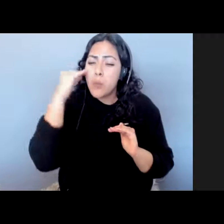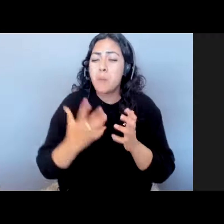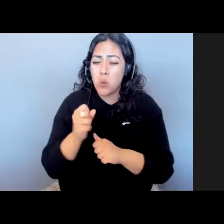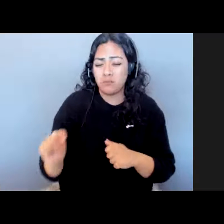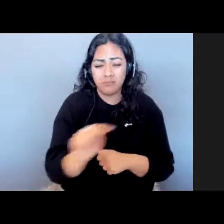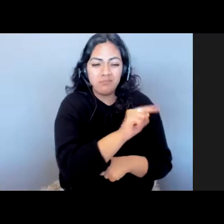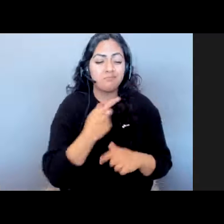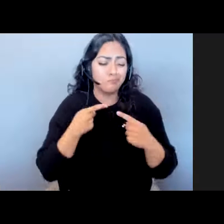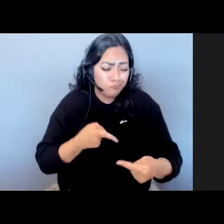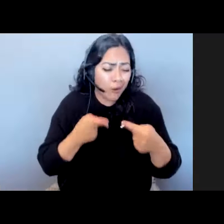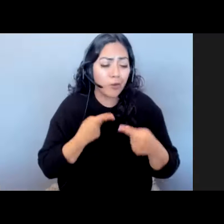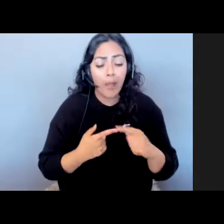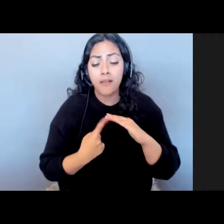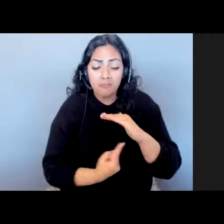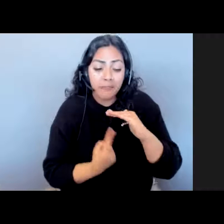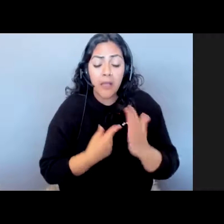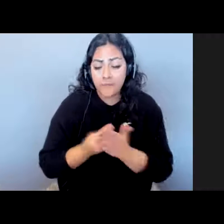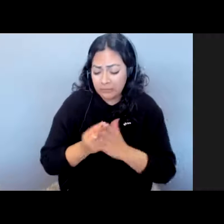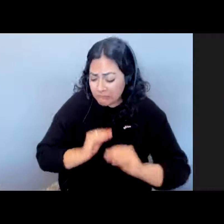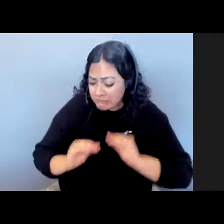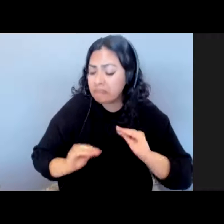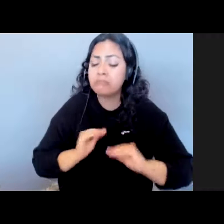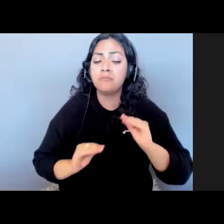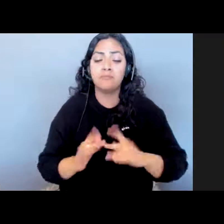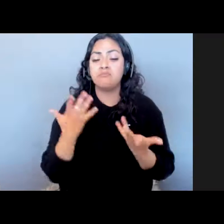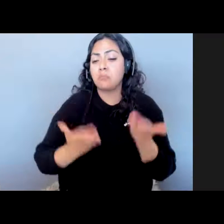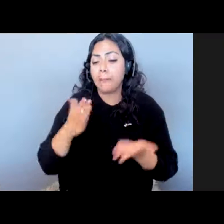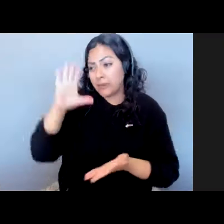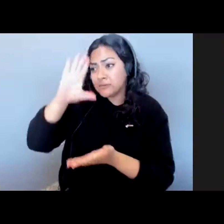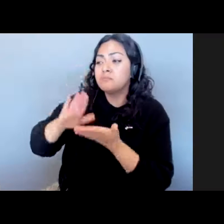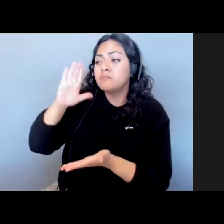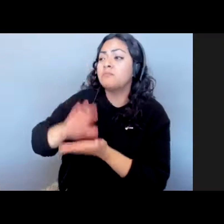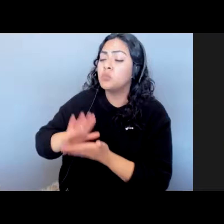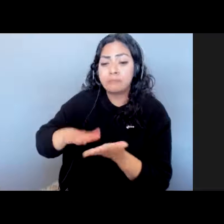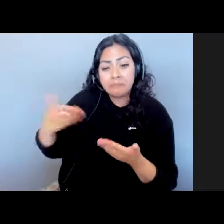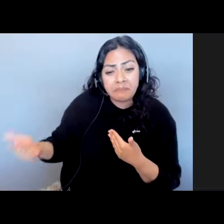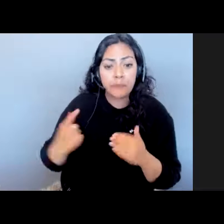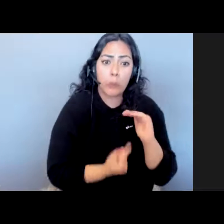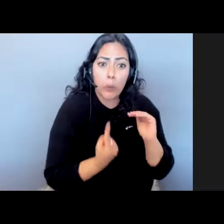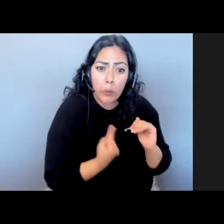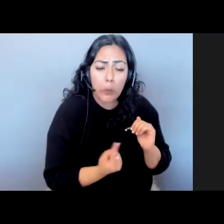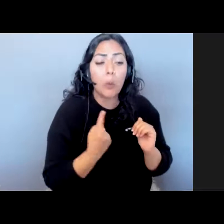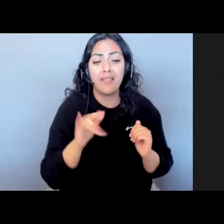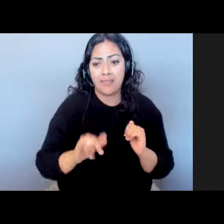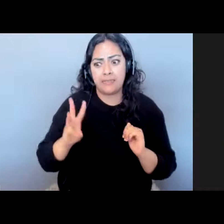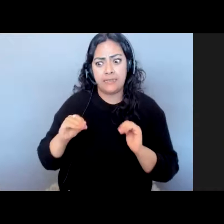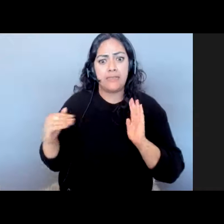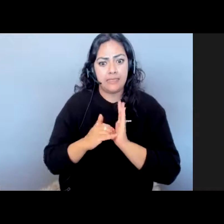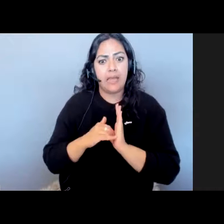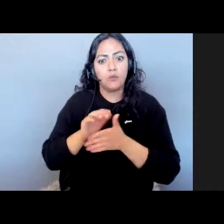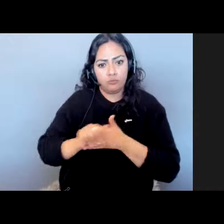isolation, widows, widowers. And that would probably be about a $60,000 project. We were very happy to